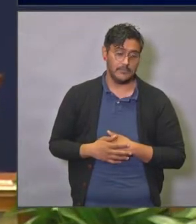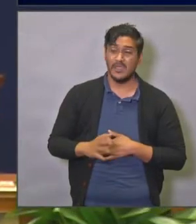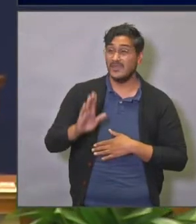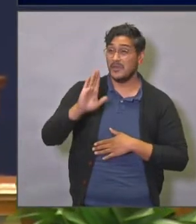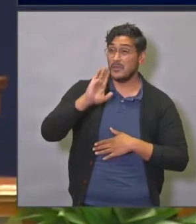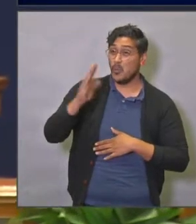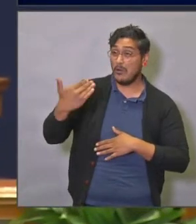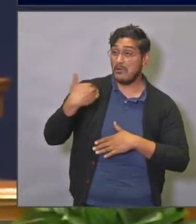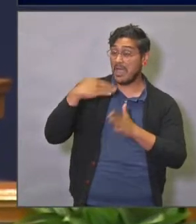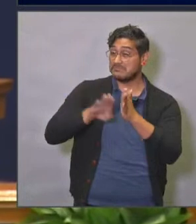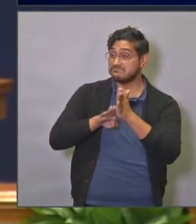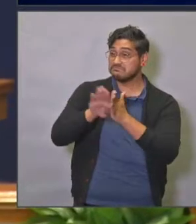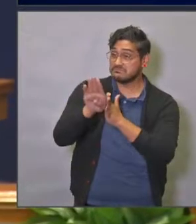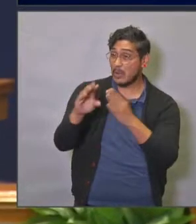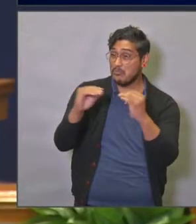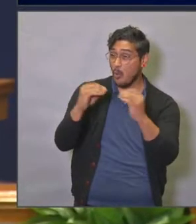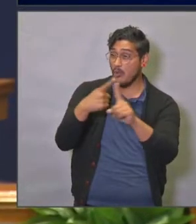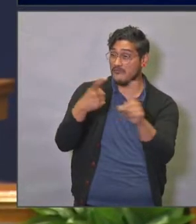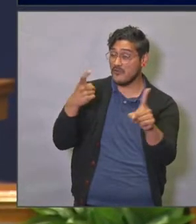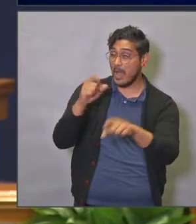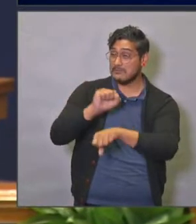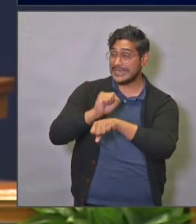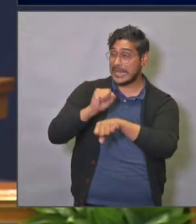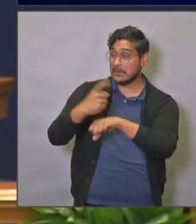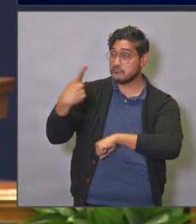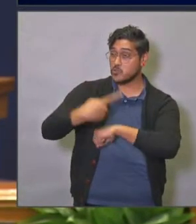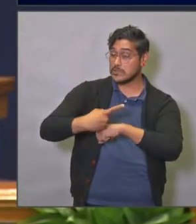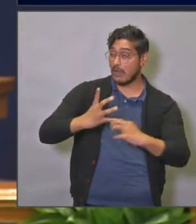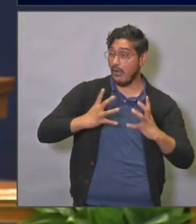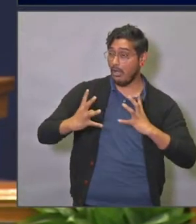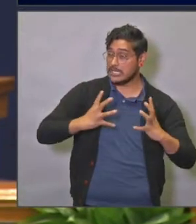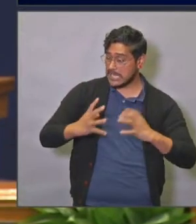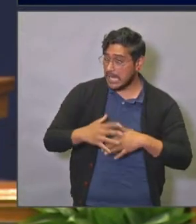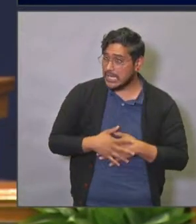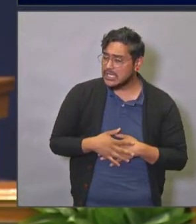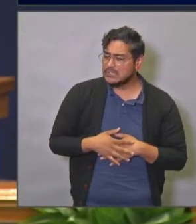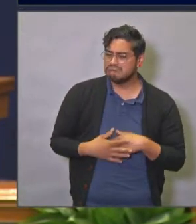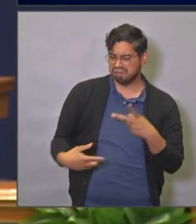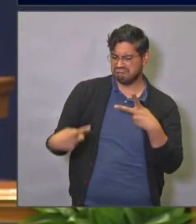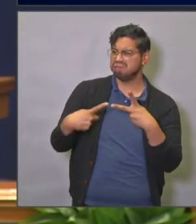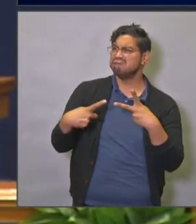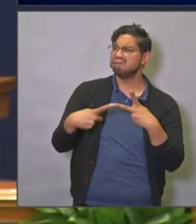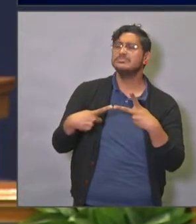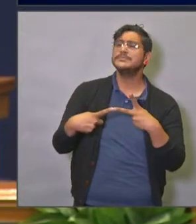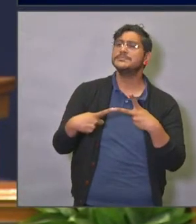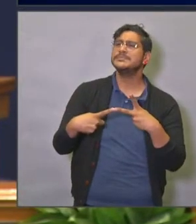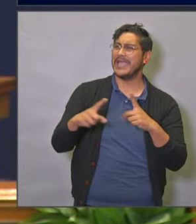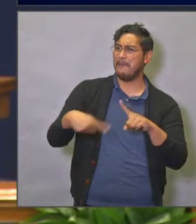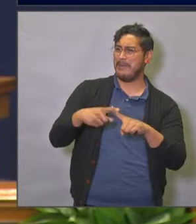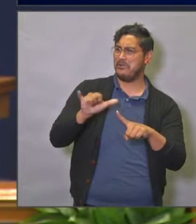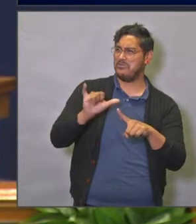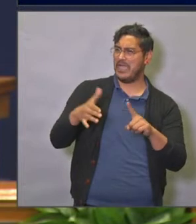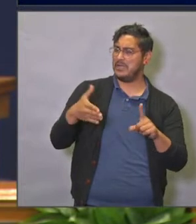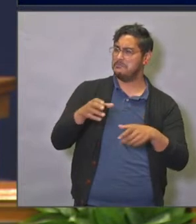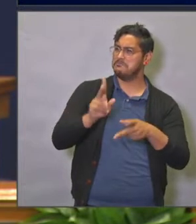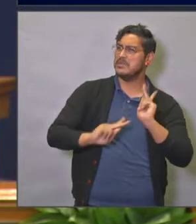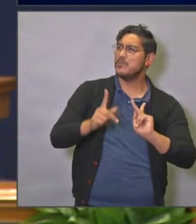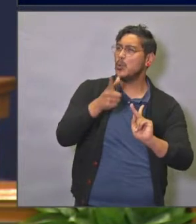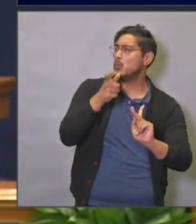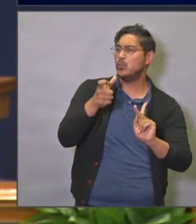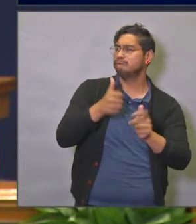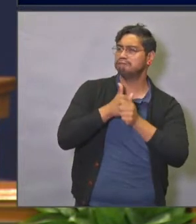at this point. And also, in terms of the violators that you mentioned earlier, will the department provide a list